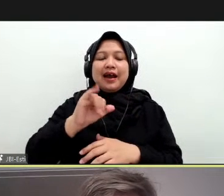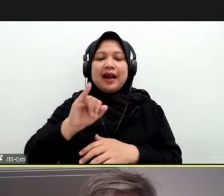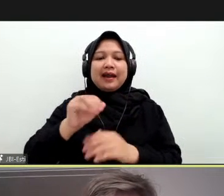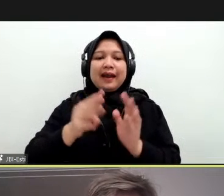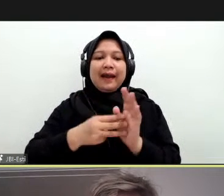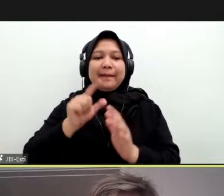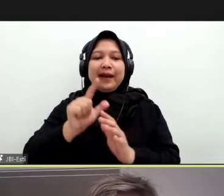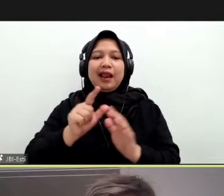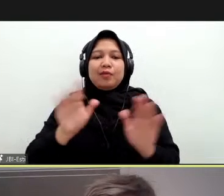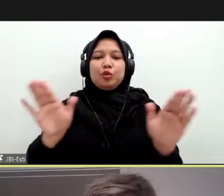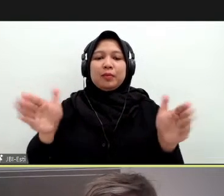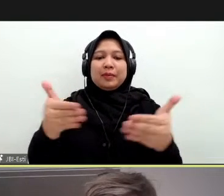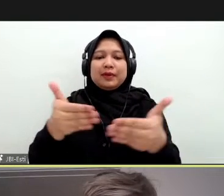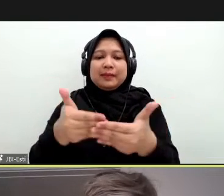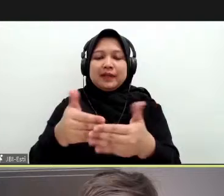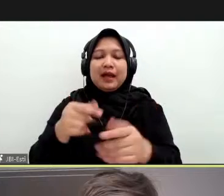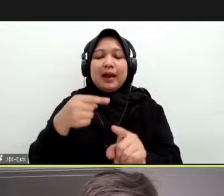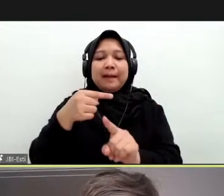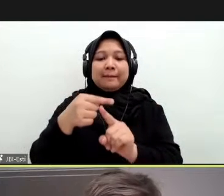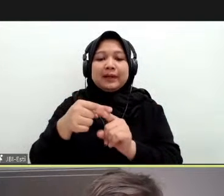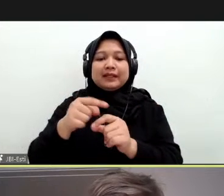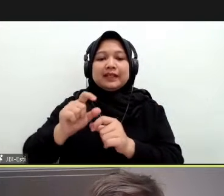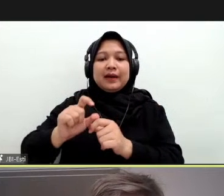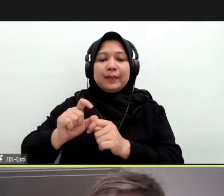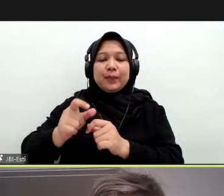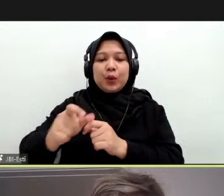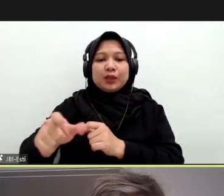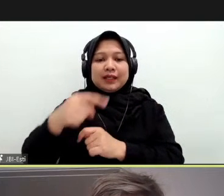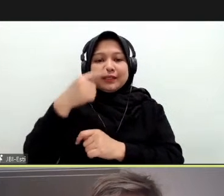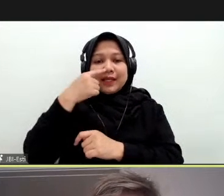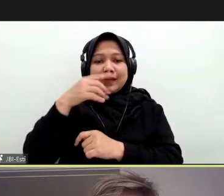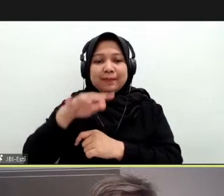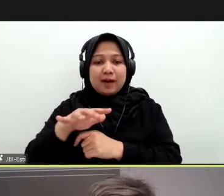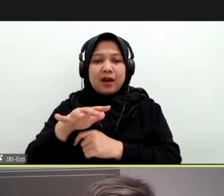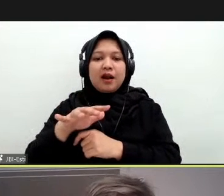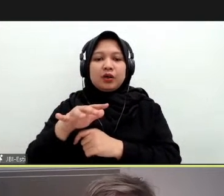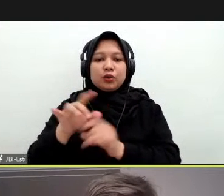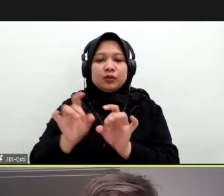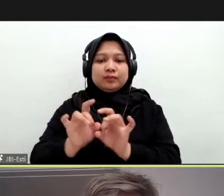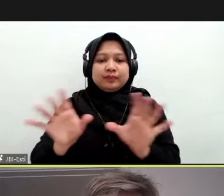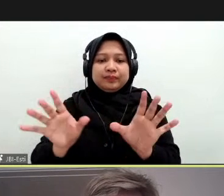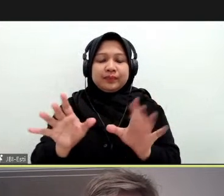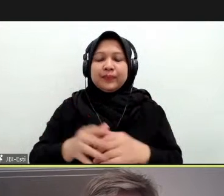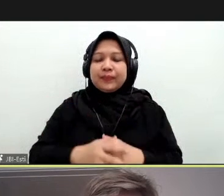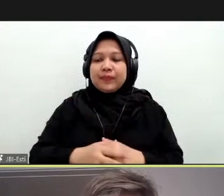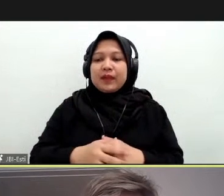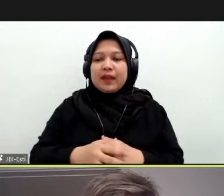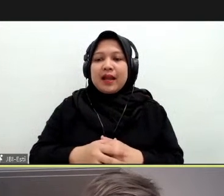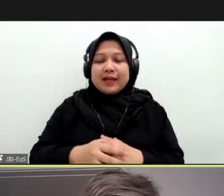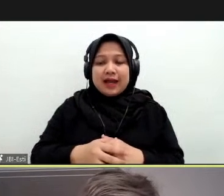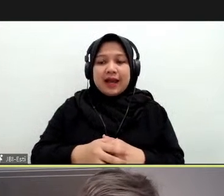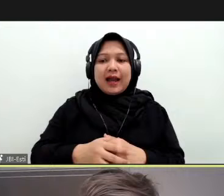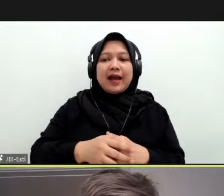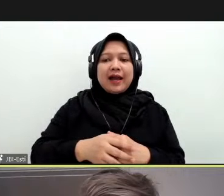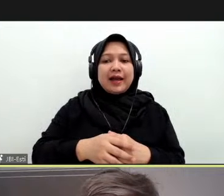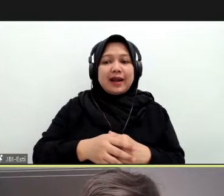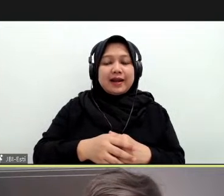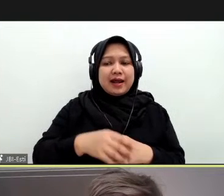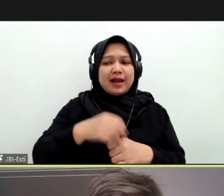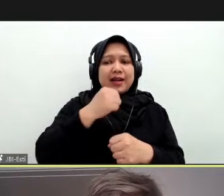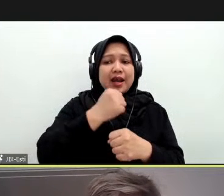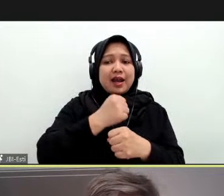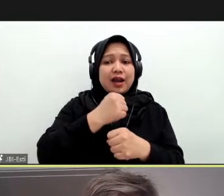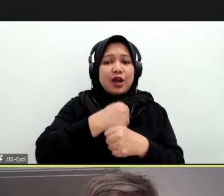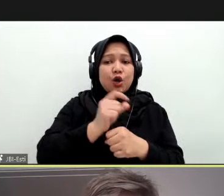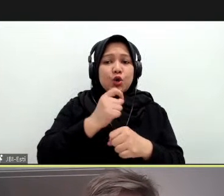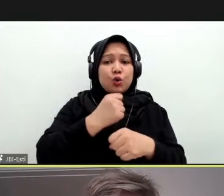institutions. The Financial Action Task Force has identified the wholesale de-risking of non-profits as a problem,